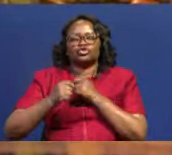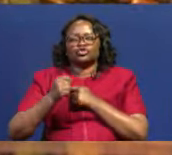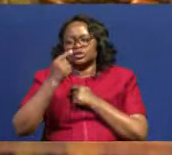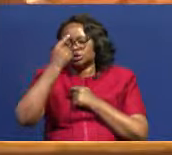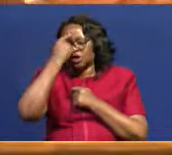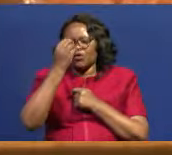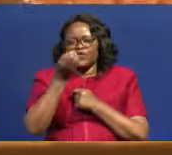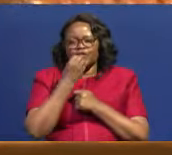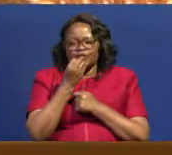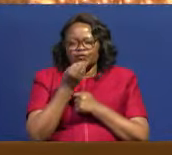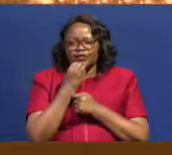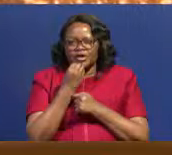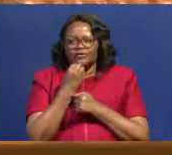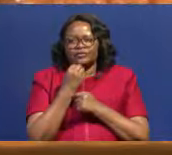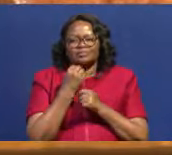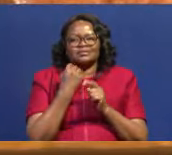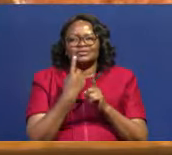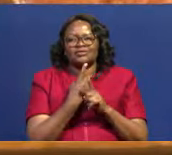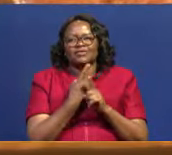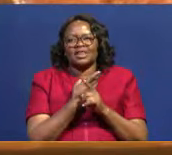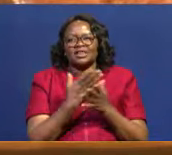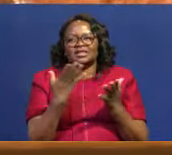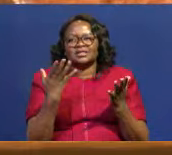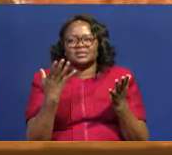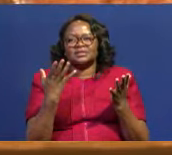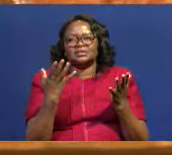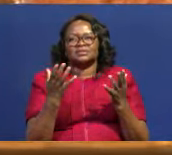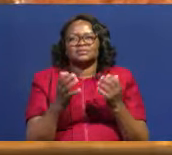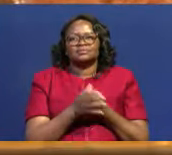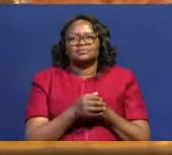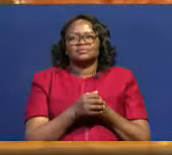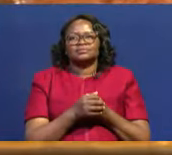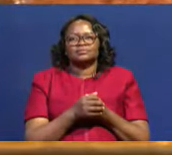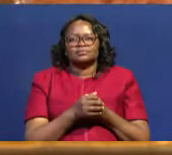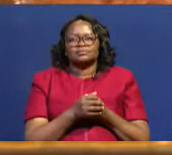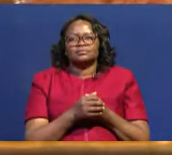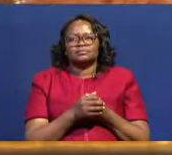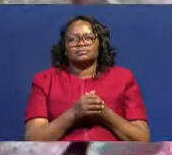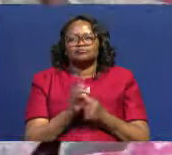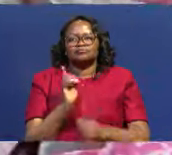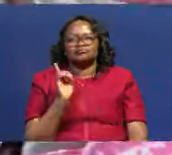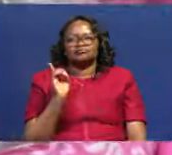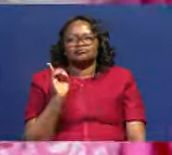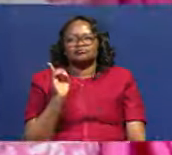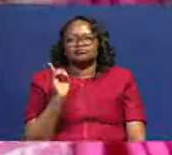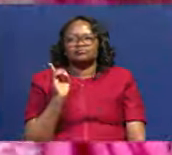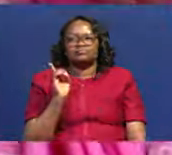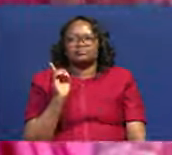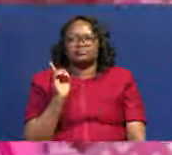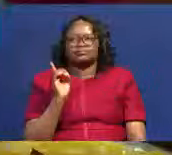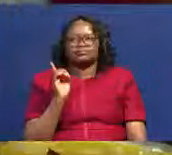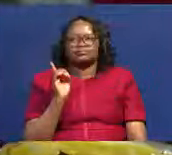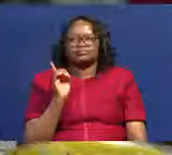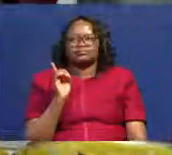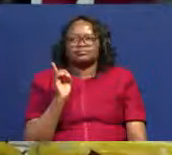from spicy samosas to sweet syrup-soaked gulab jamun and ladus.